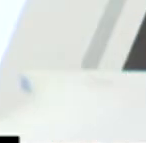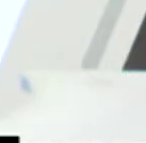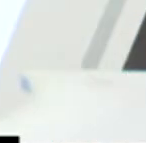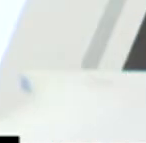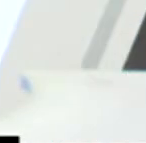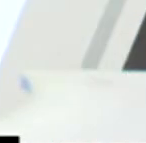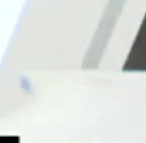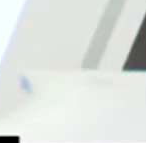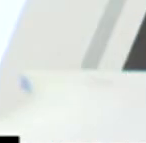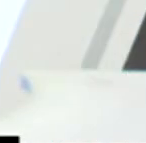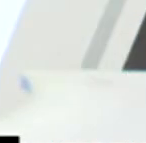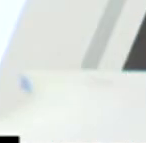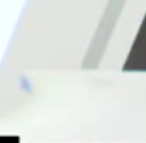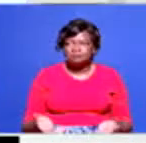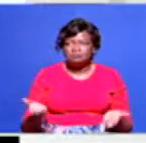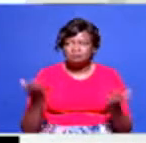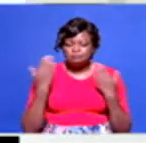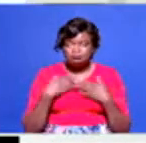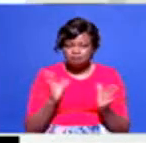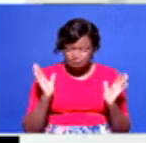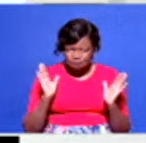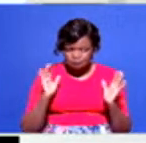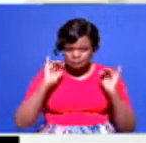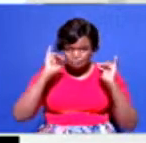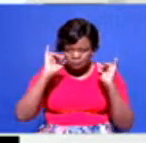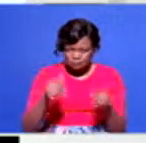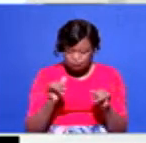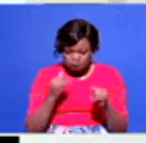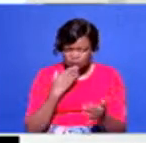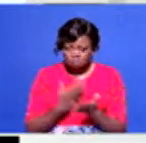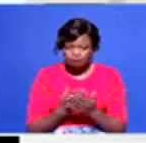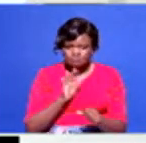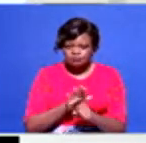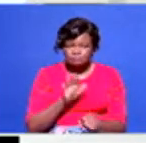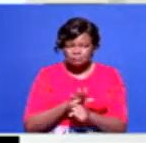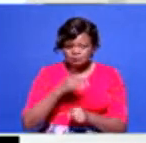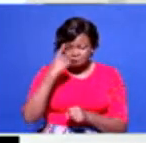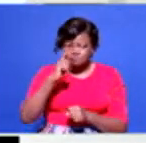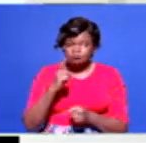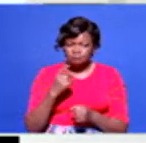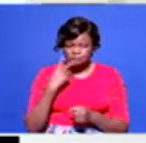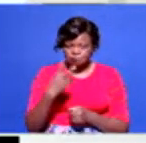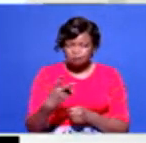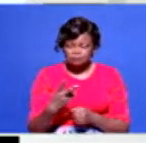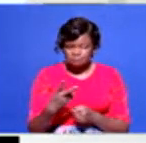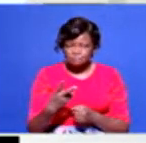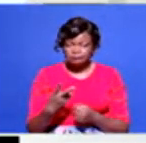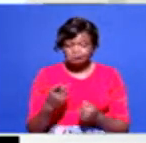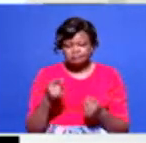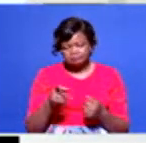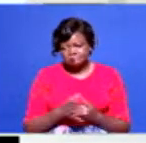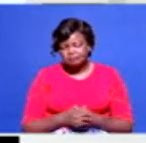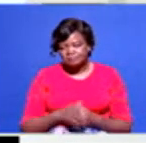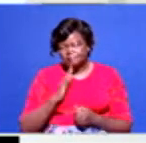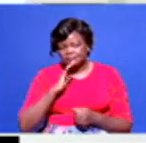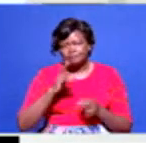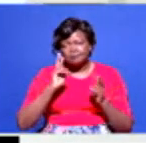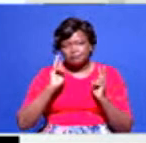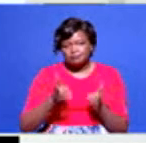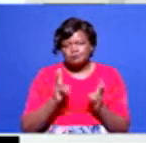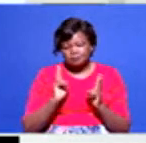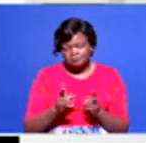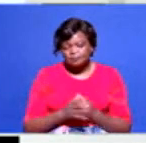And with that, it's time for us to say goodbye to you. Thank you so much for your company. It has been a very